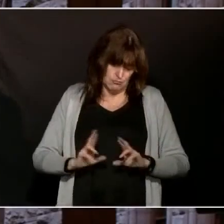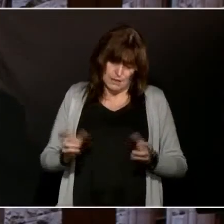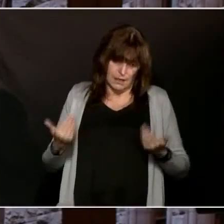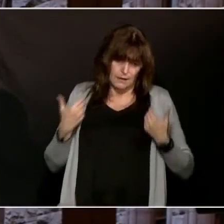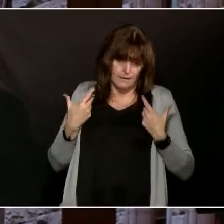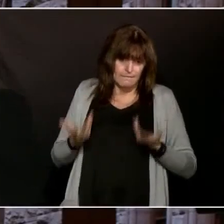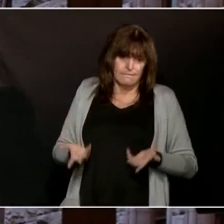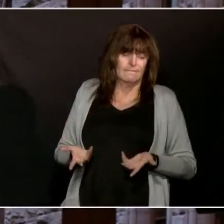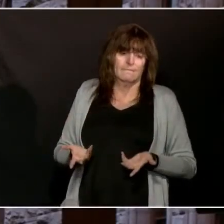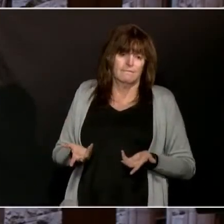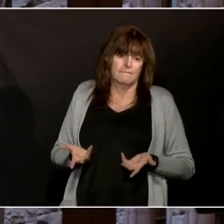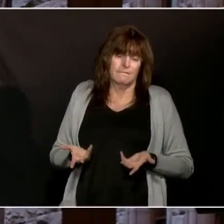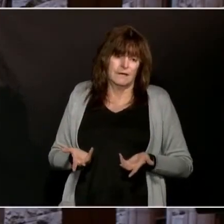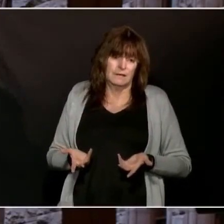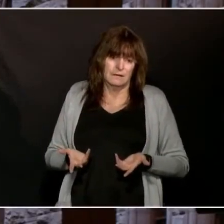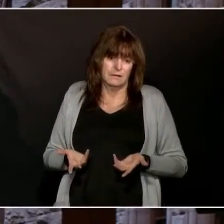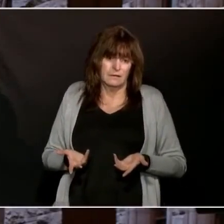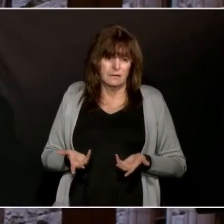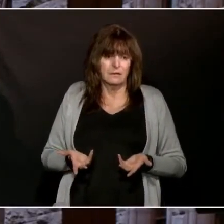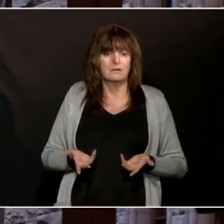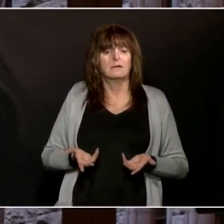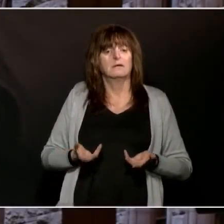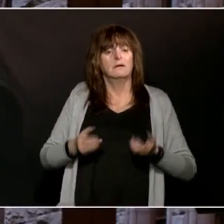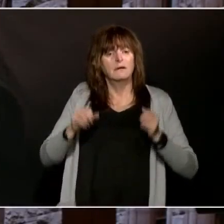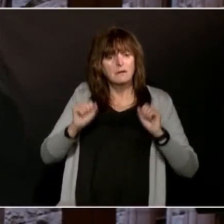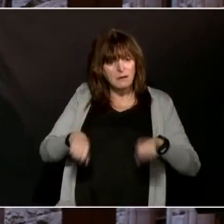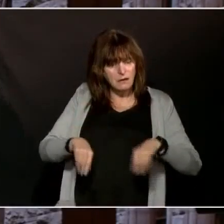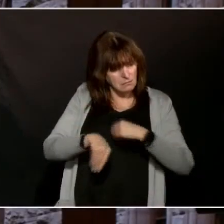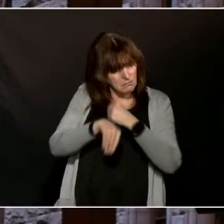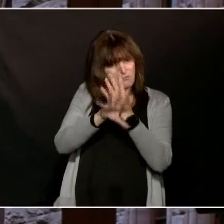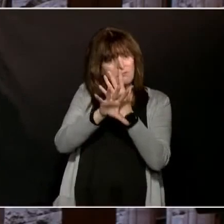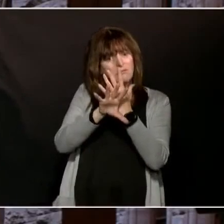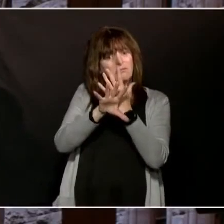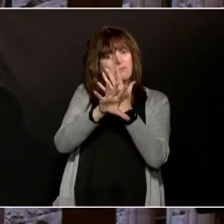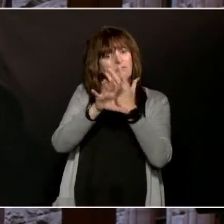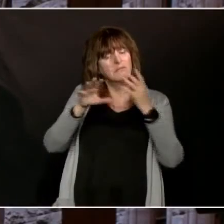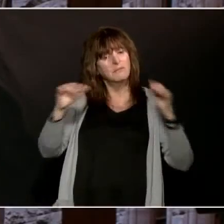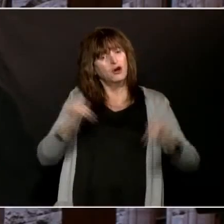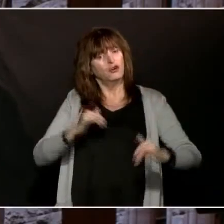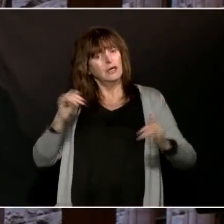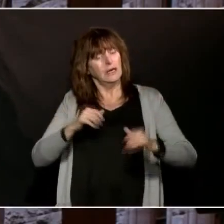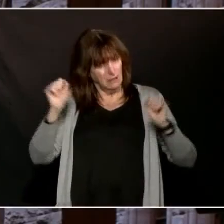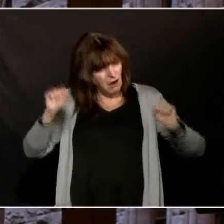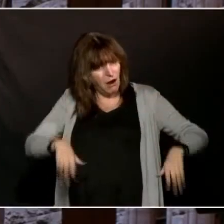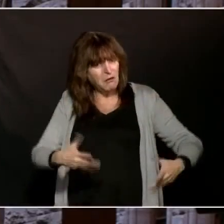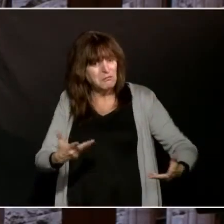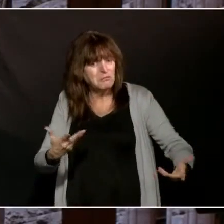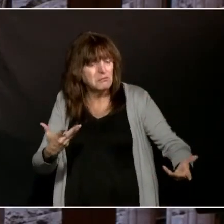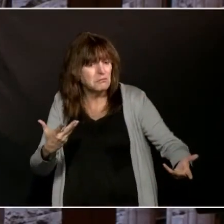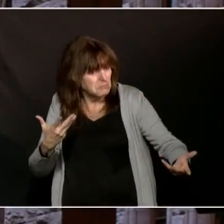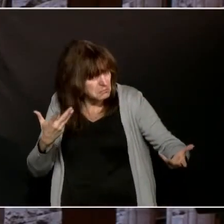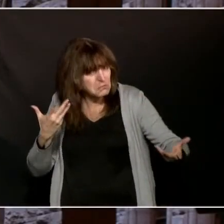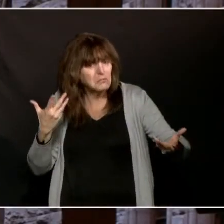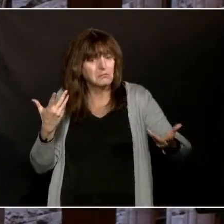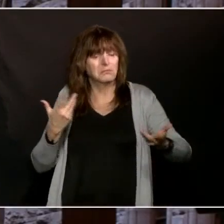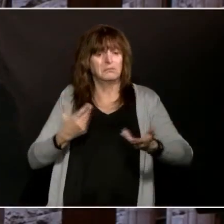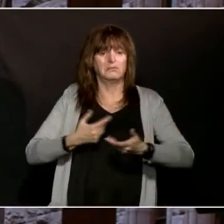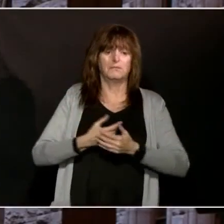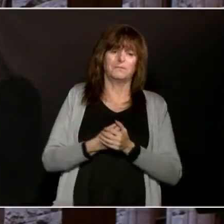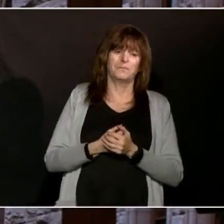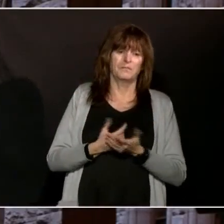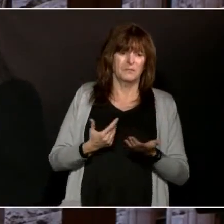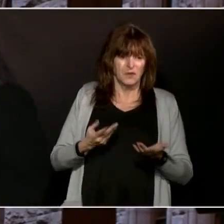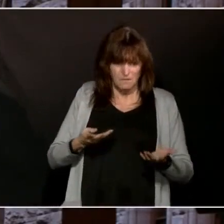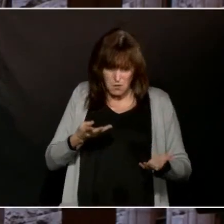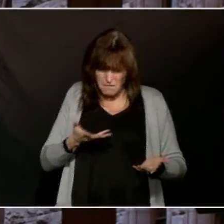have virtual parties, especially with different methods and tools where you have not just 4 or 5 people you used to gather with. You can